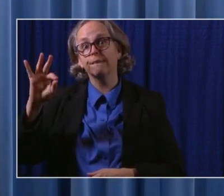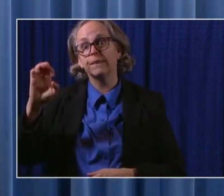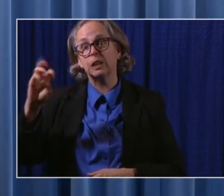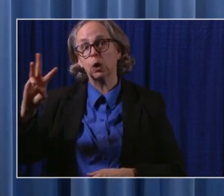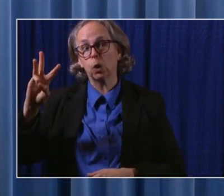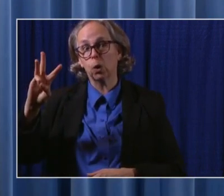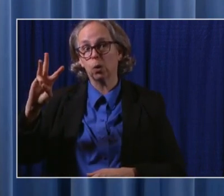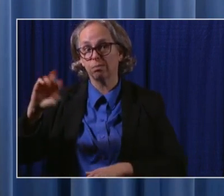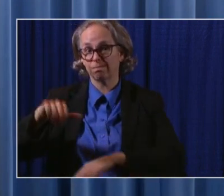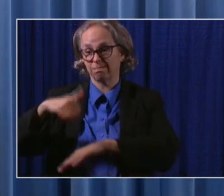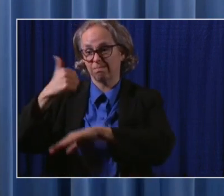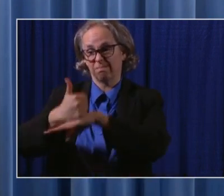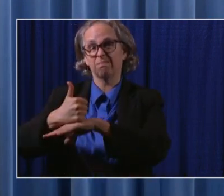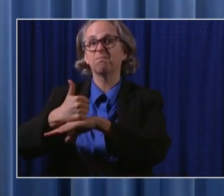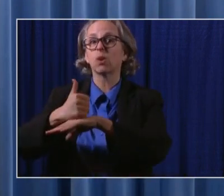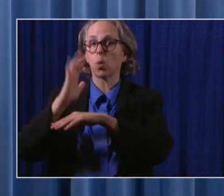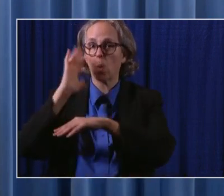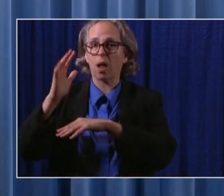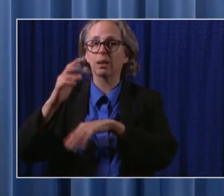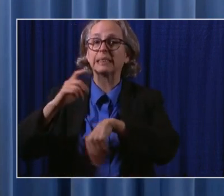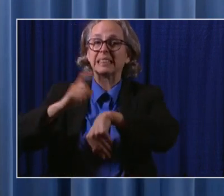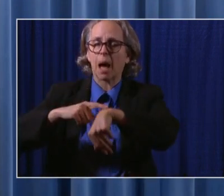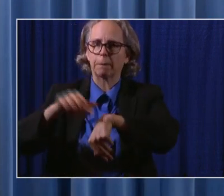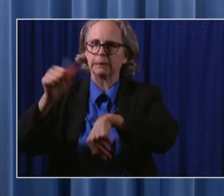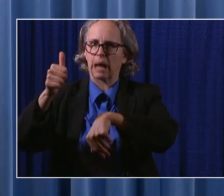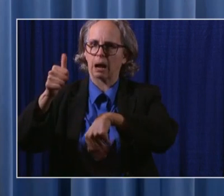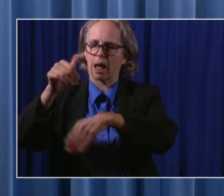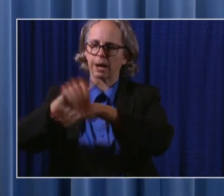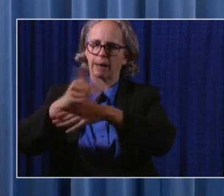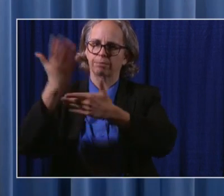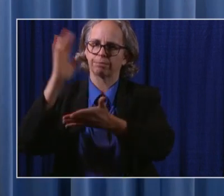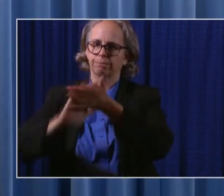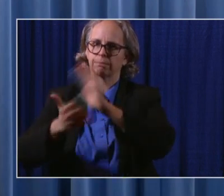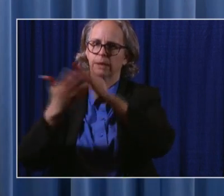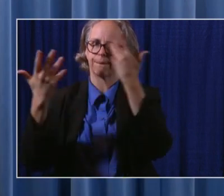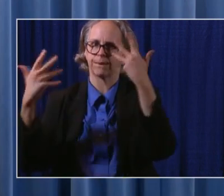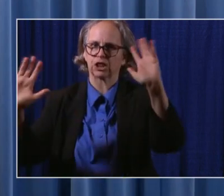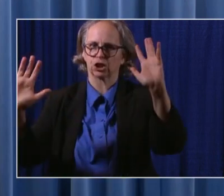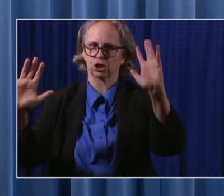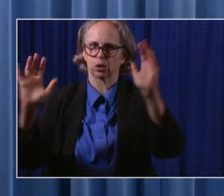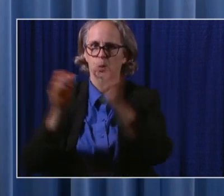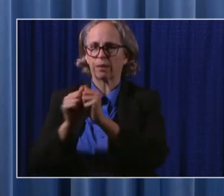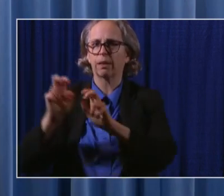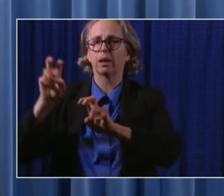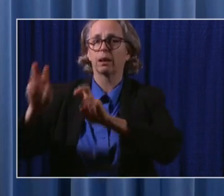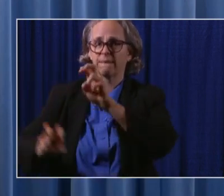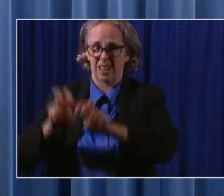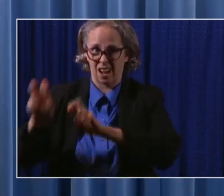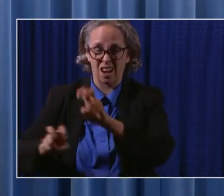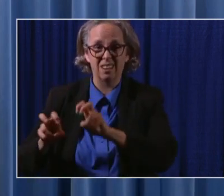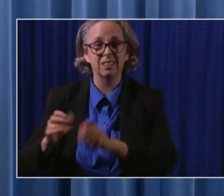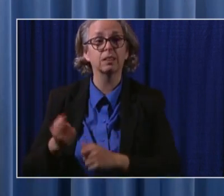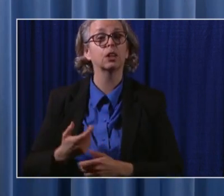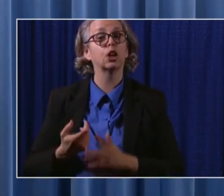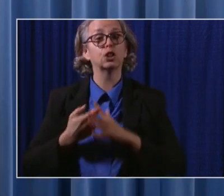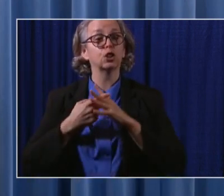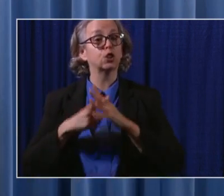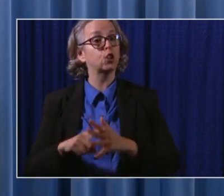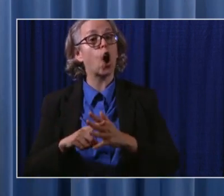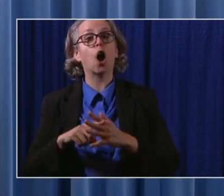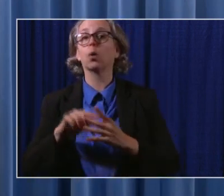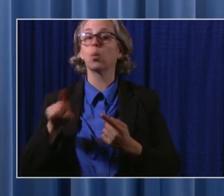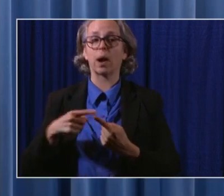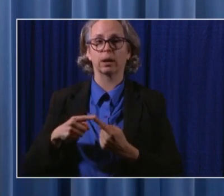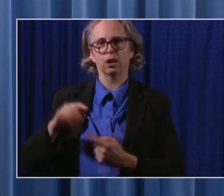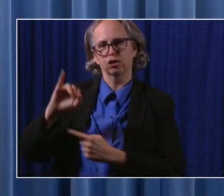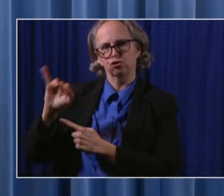p.m. So all fairs that will be starting on July 31st